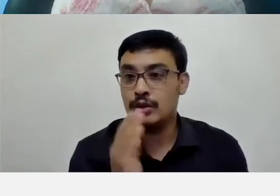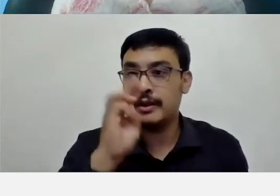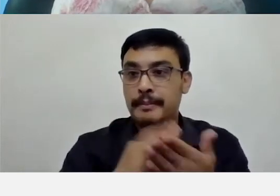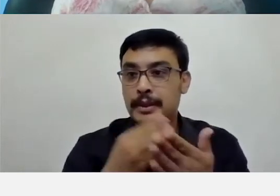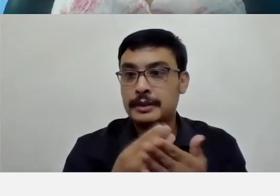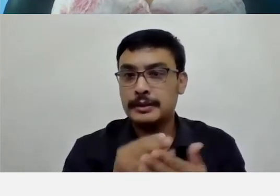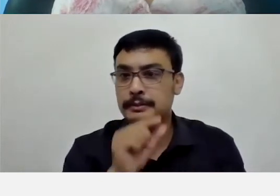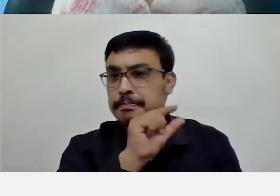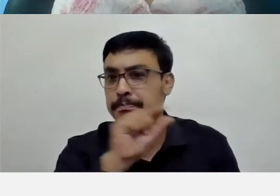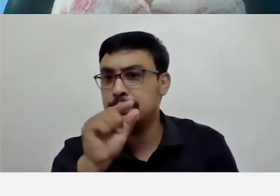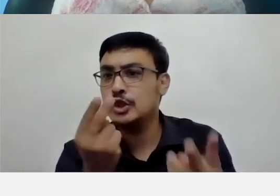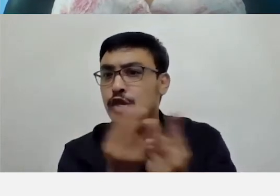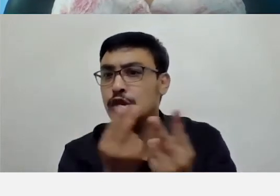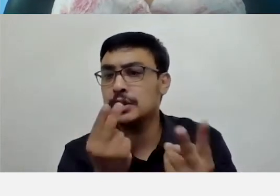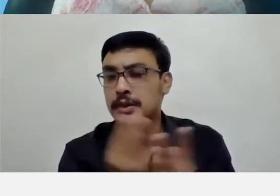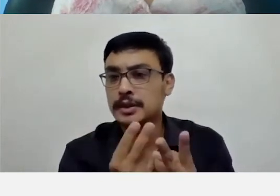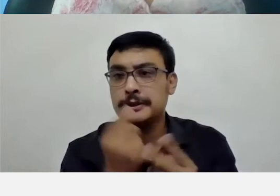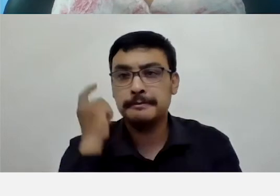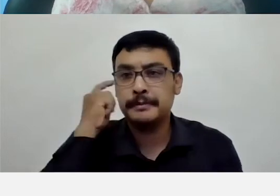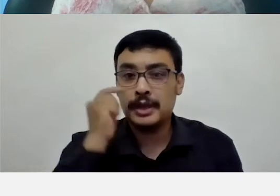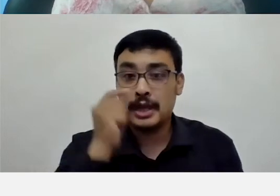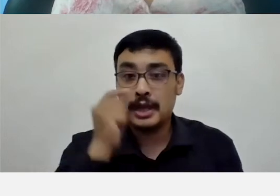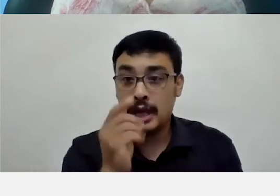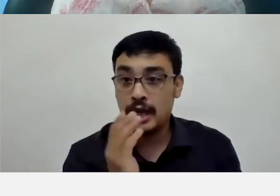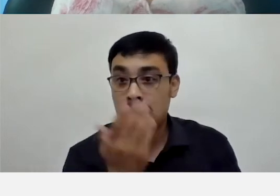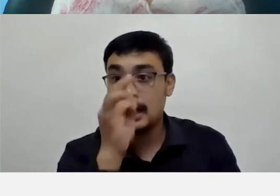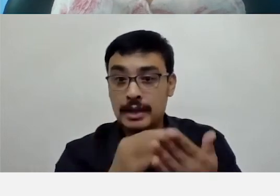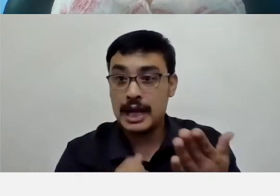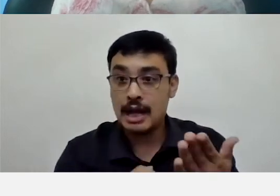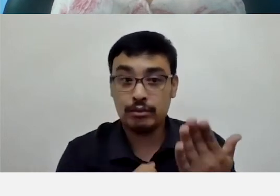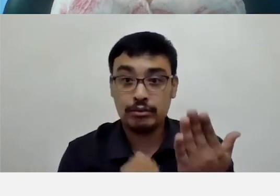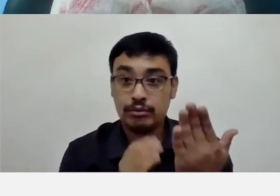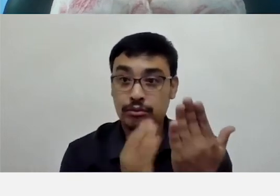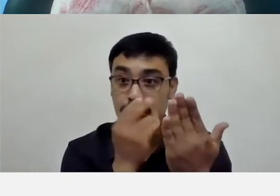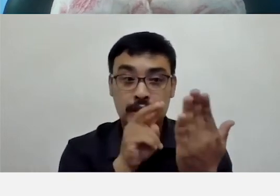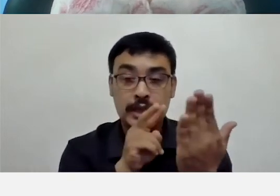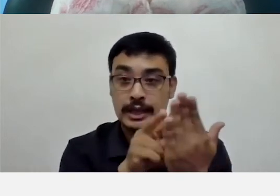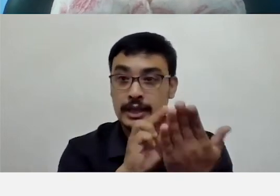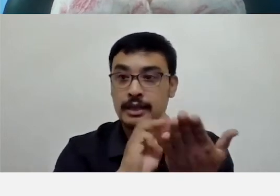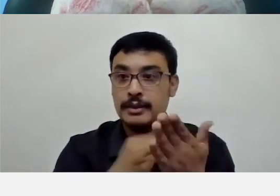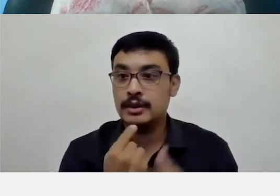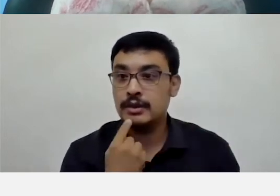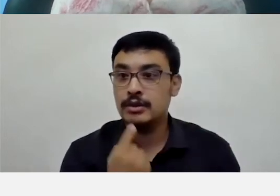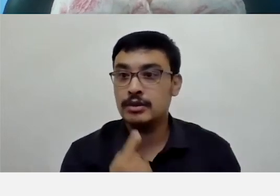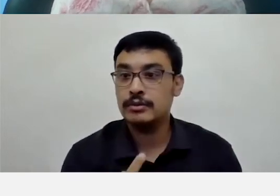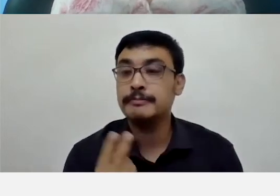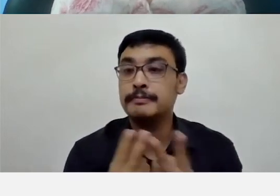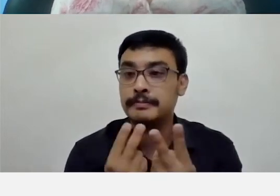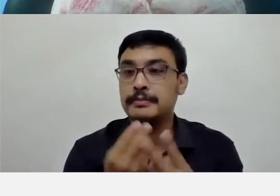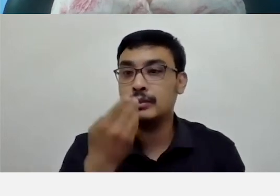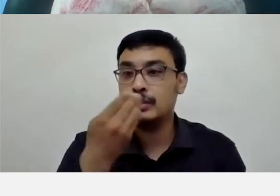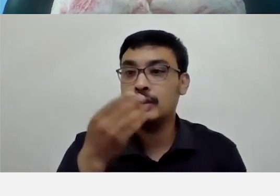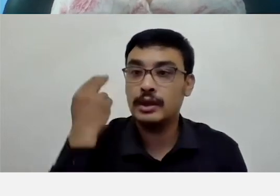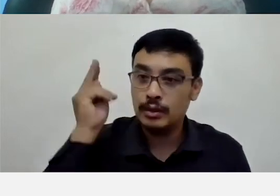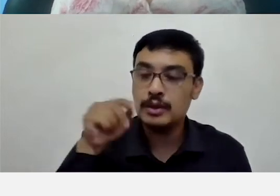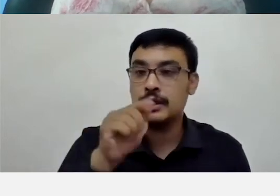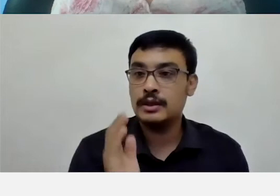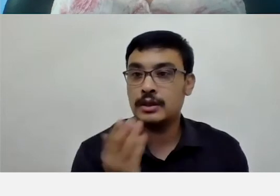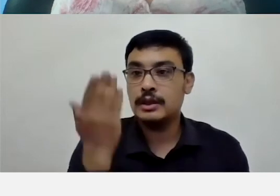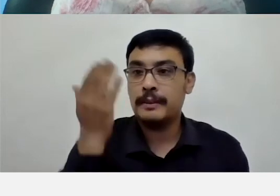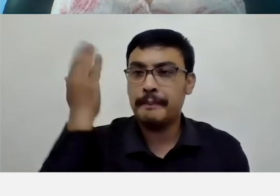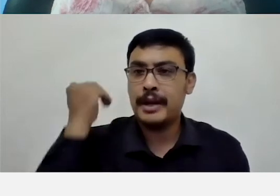So people used to get amazed to see their reflection on the mirror. And the mirror was destroyed in the earthquake